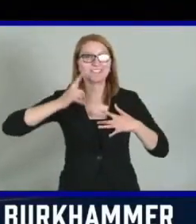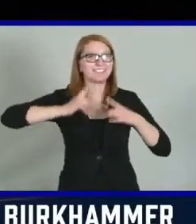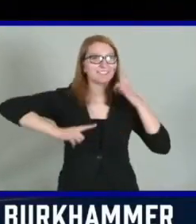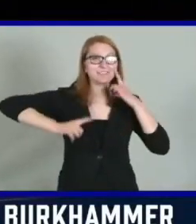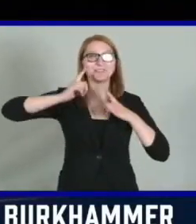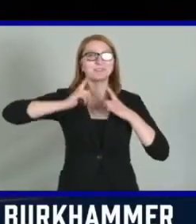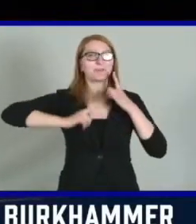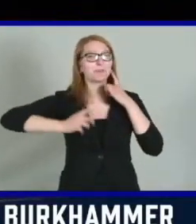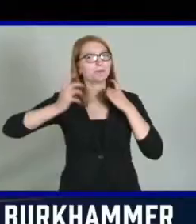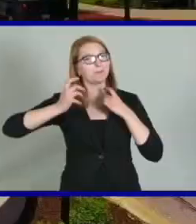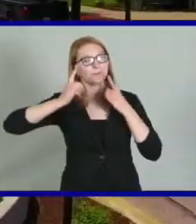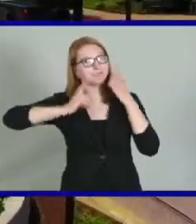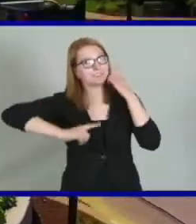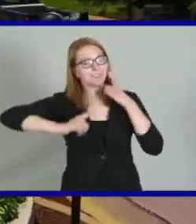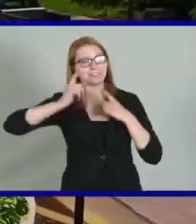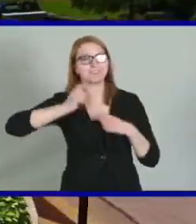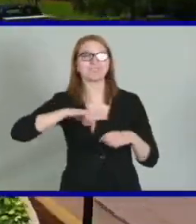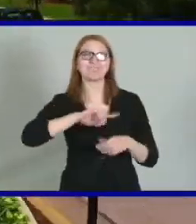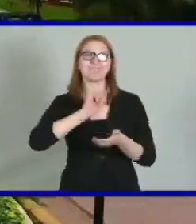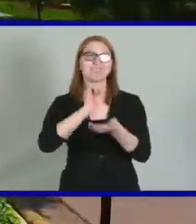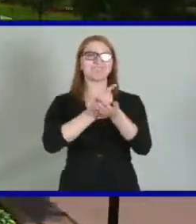tears, we've graduated.